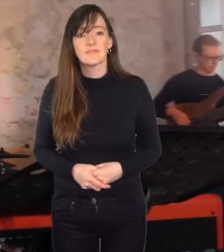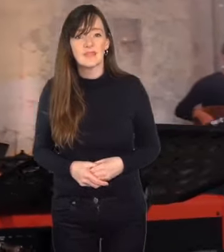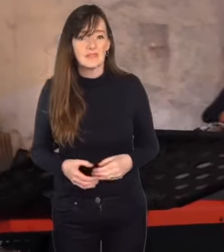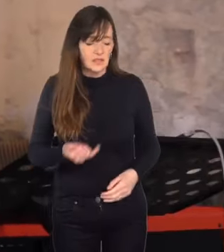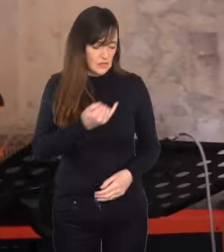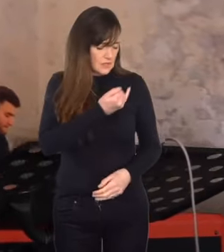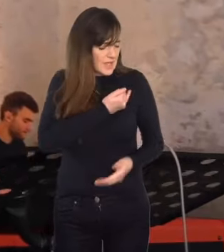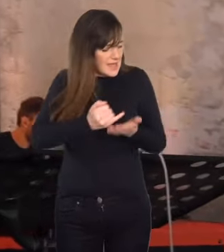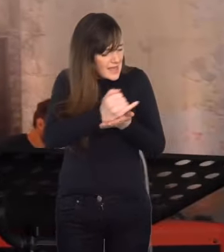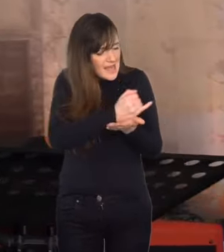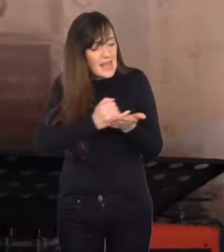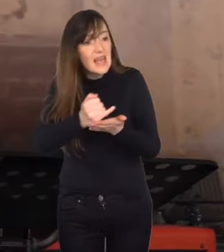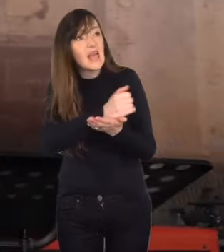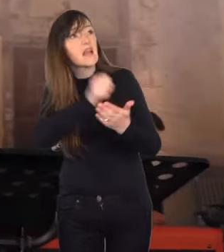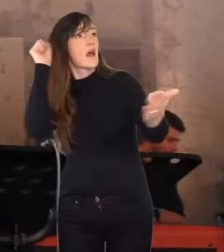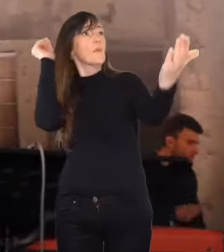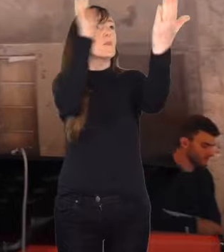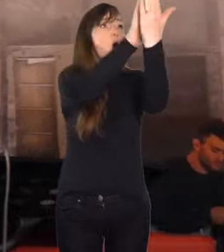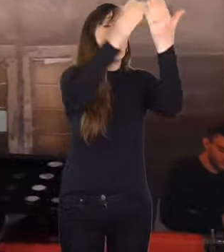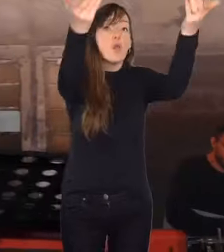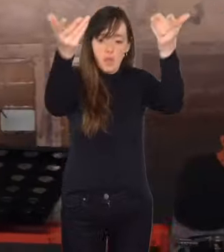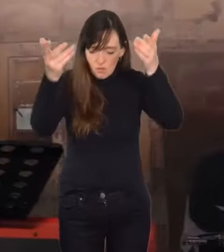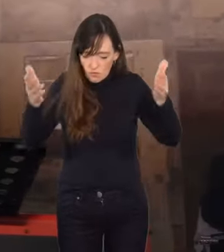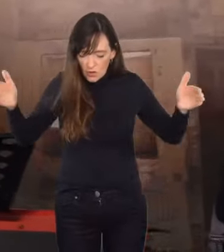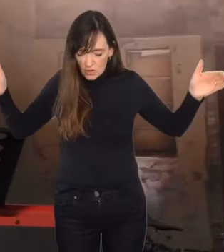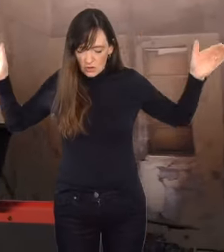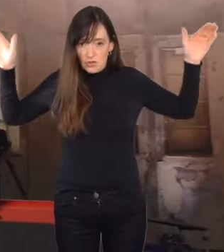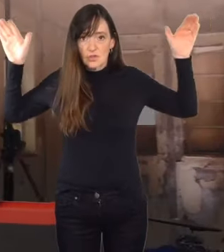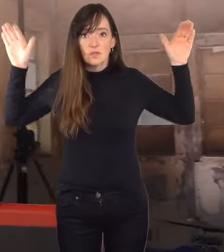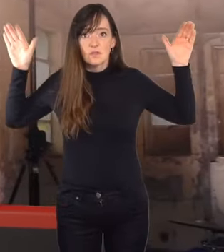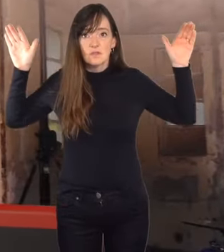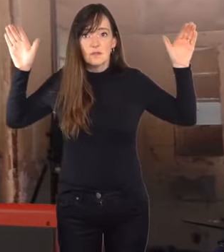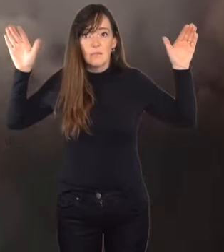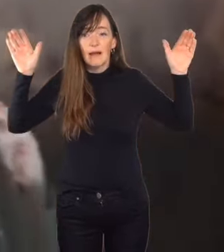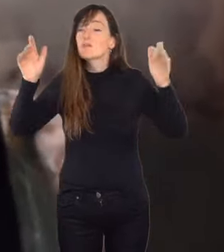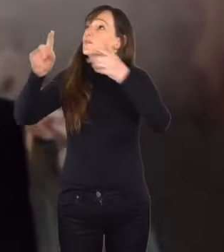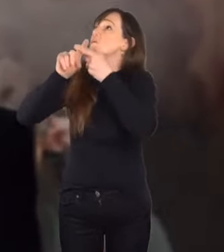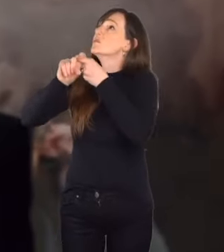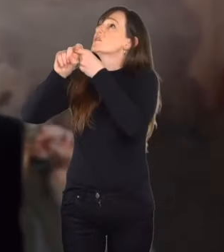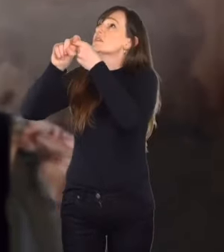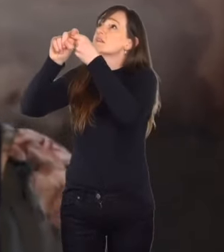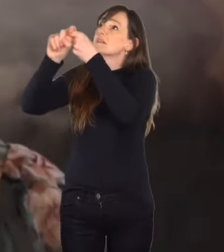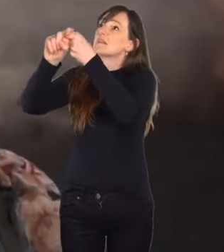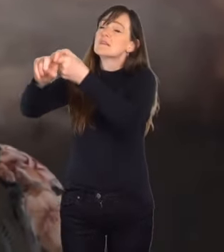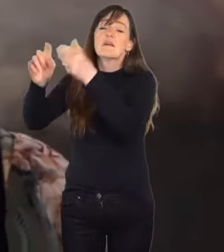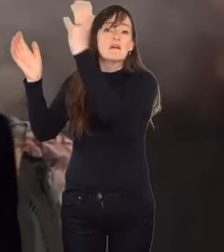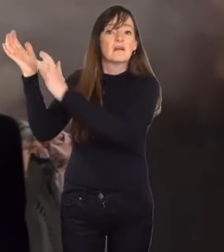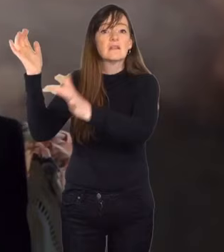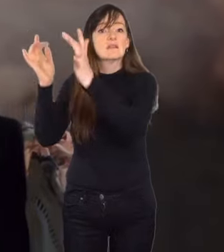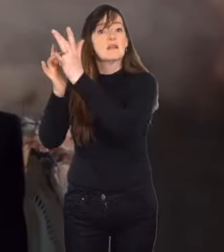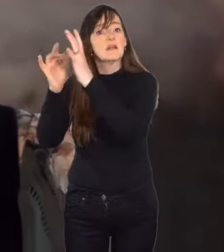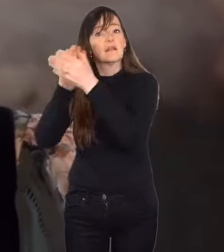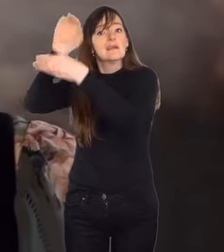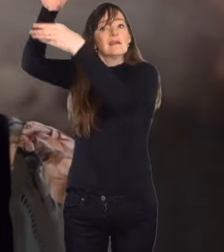I die to sin upon the cross. I'm bound to